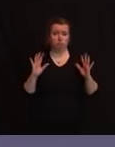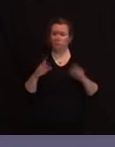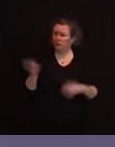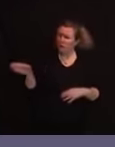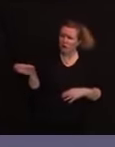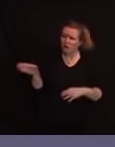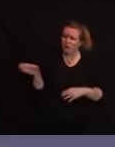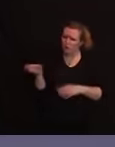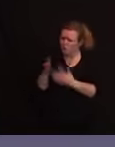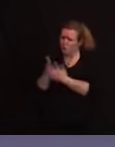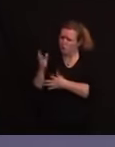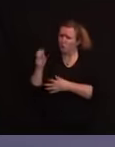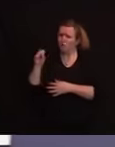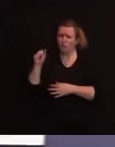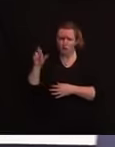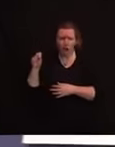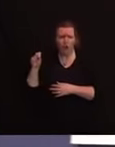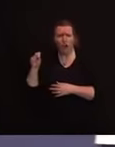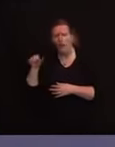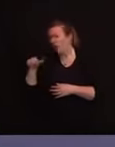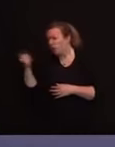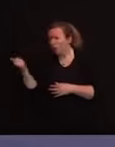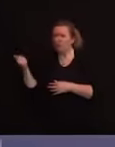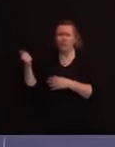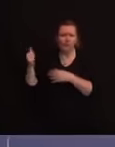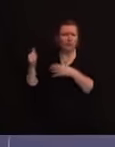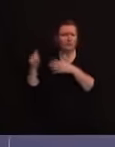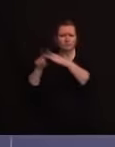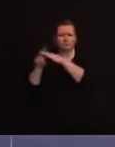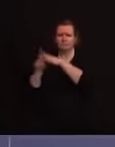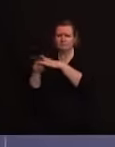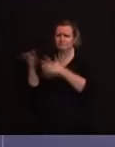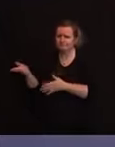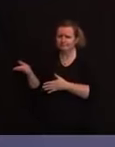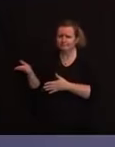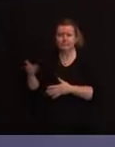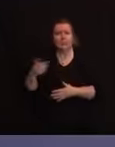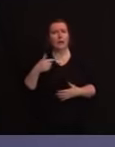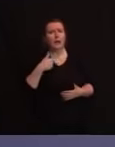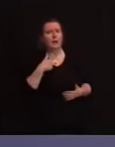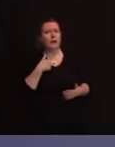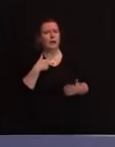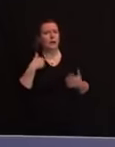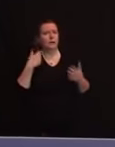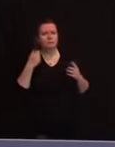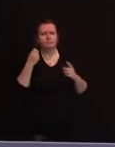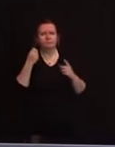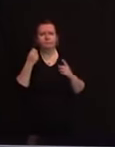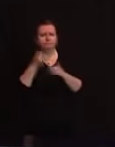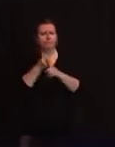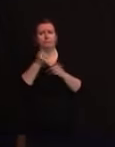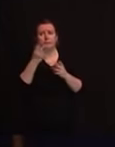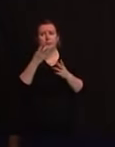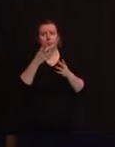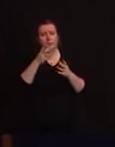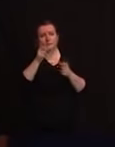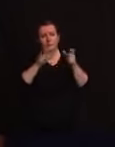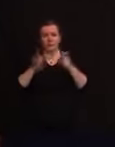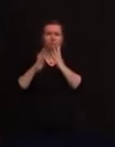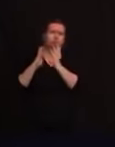challenges. I'm struck by the number of people that require hospitalization and decline very